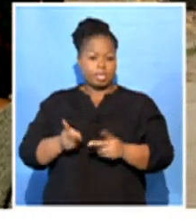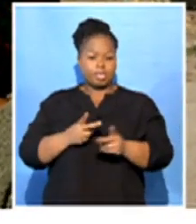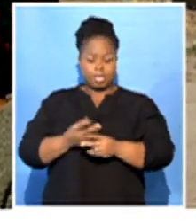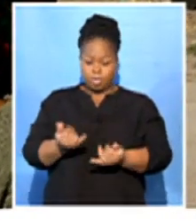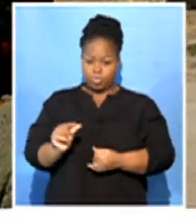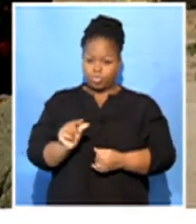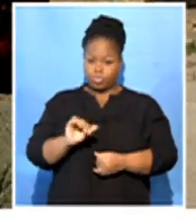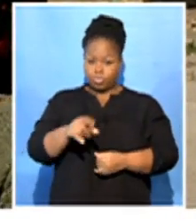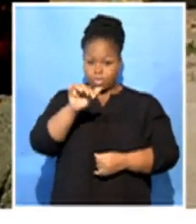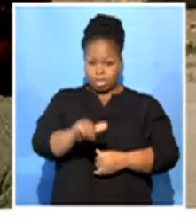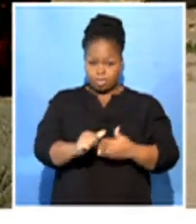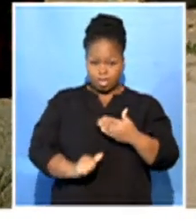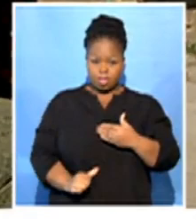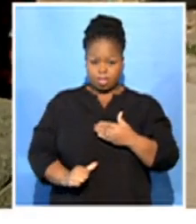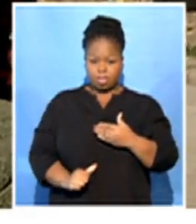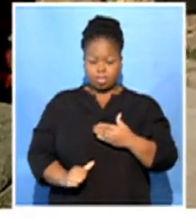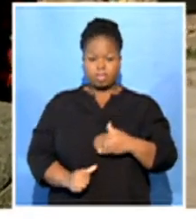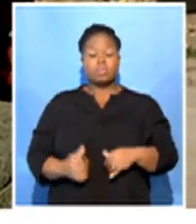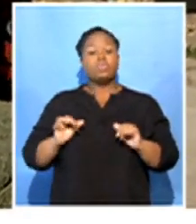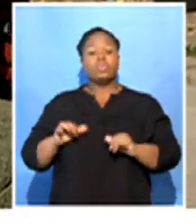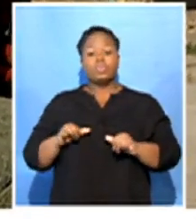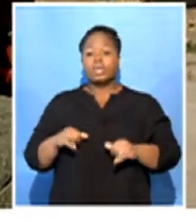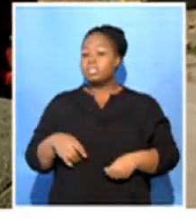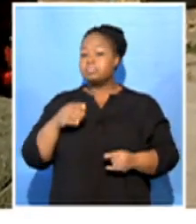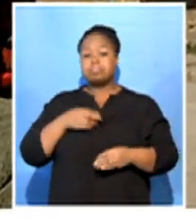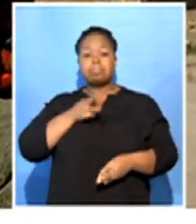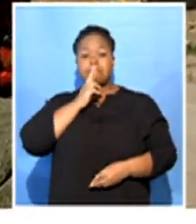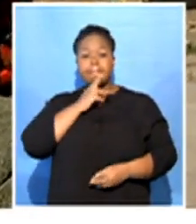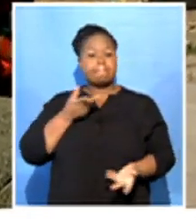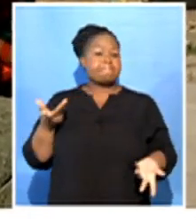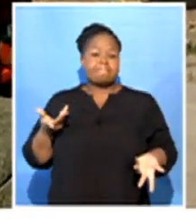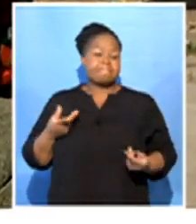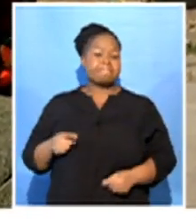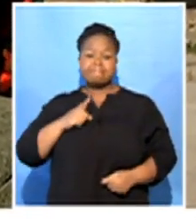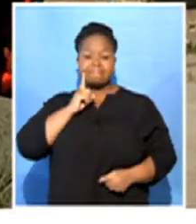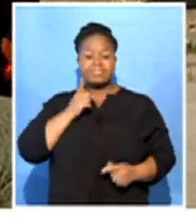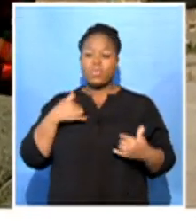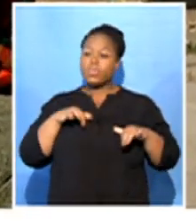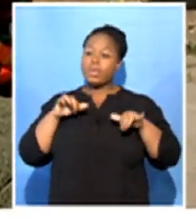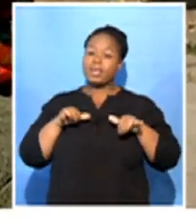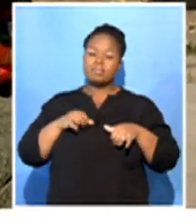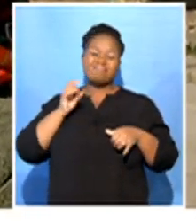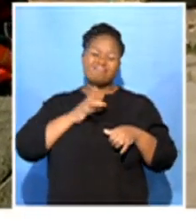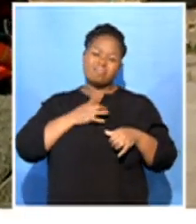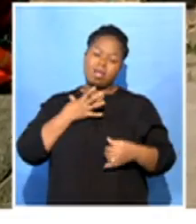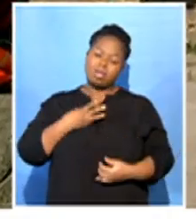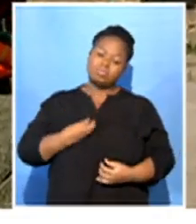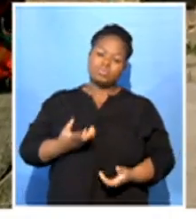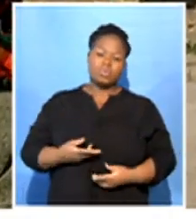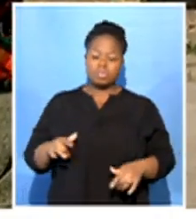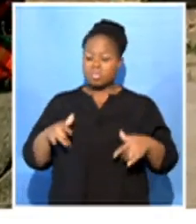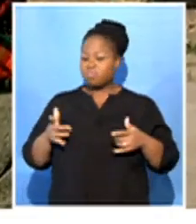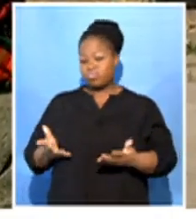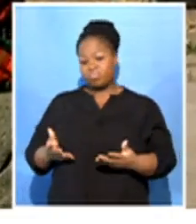siya kuJulayi ngoku, okoko sasibalindile akho nento ethethwayo kwamasipala. Sihleli kuloo ntlungu injalo le